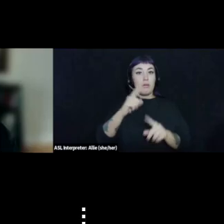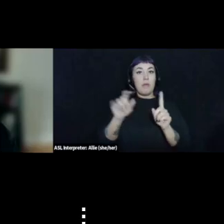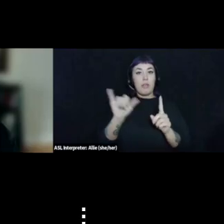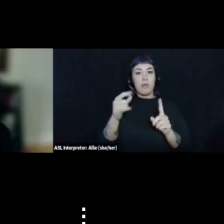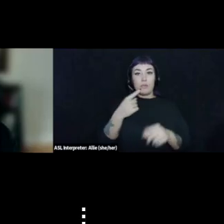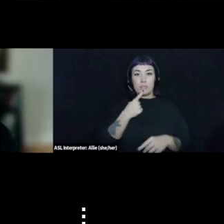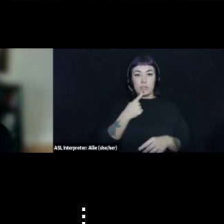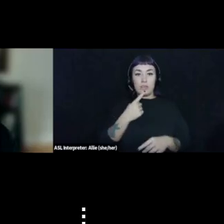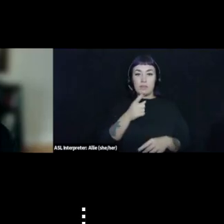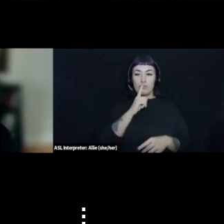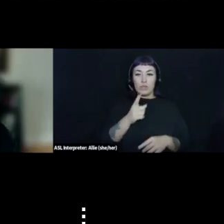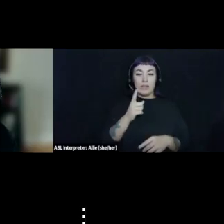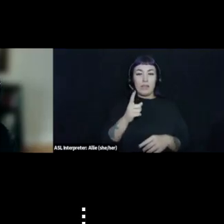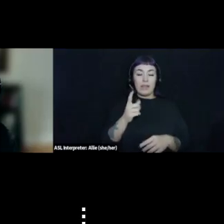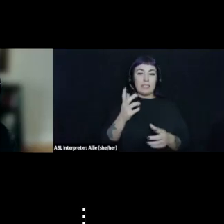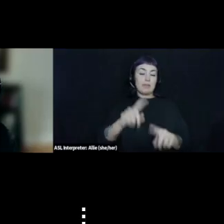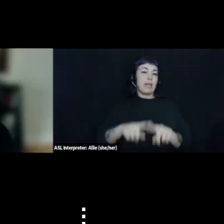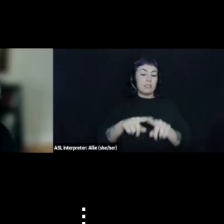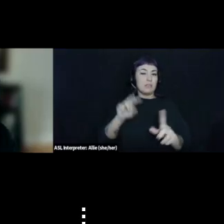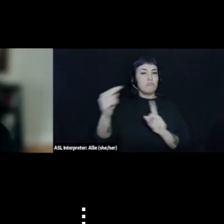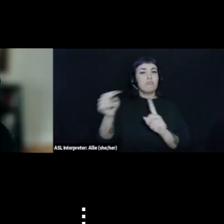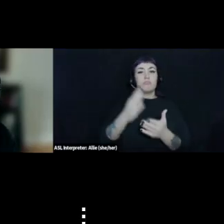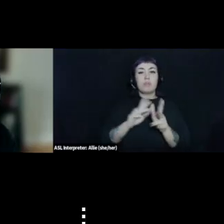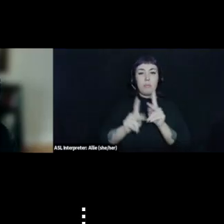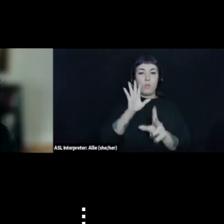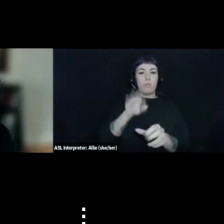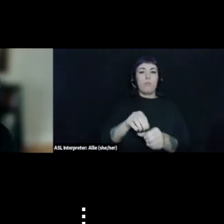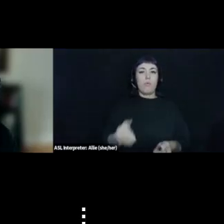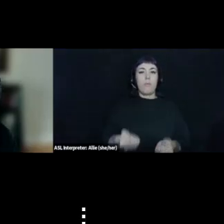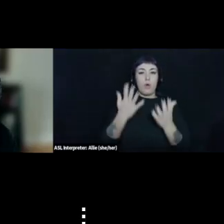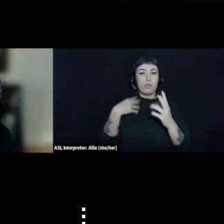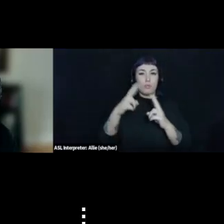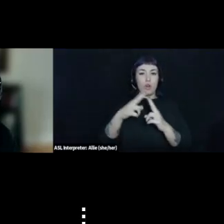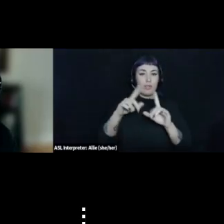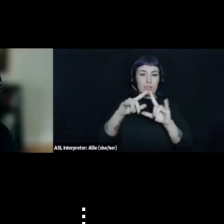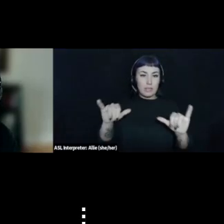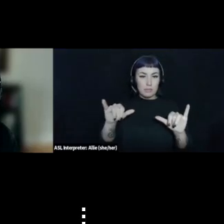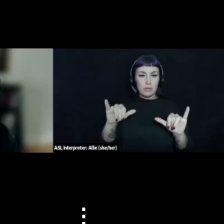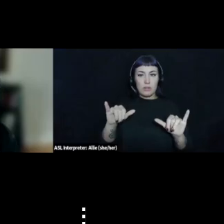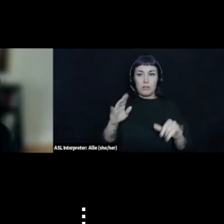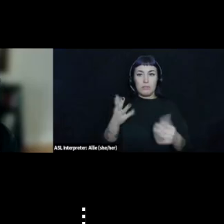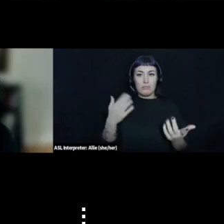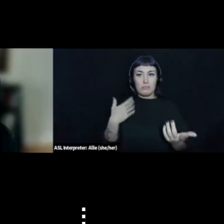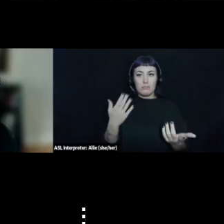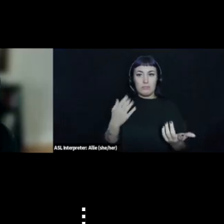said, it's really subjective. So some people may engage with multiple partners at once and be like, oh, I'm being really kinky. And